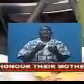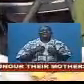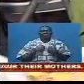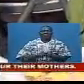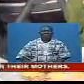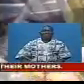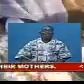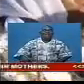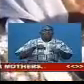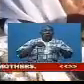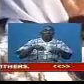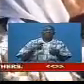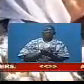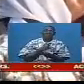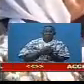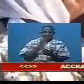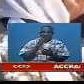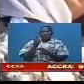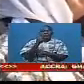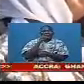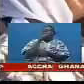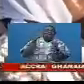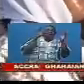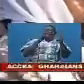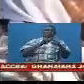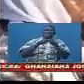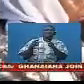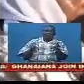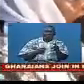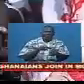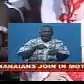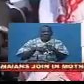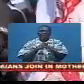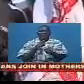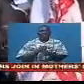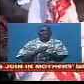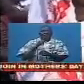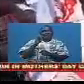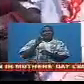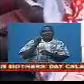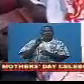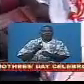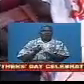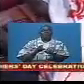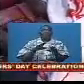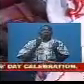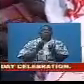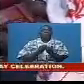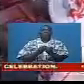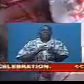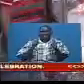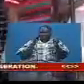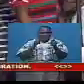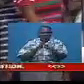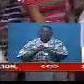possess. In Ghana, the day is celebrated in many forms. This year, IZ Multimedia decided